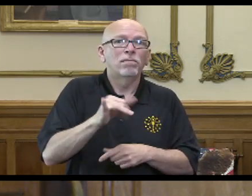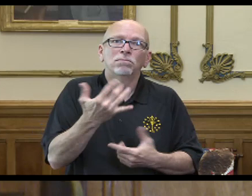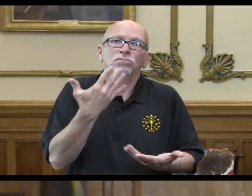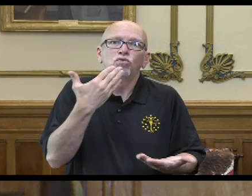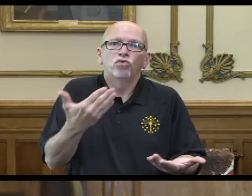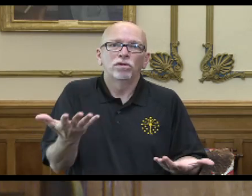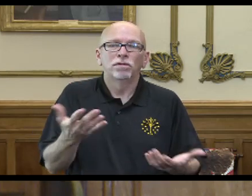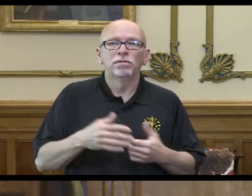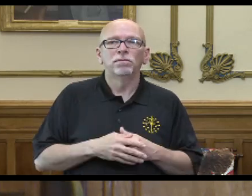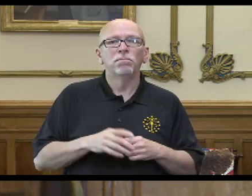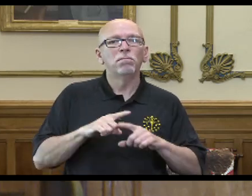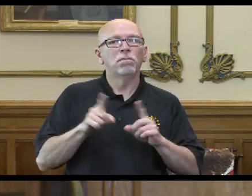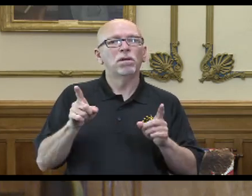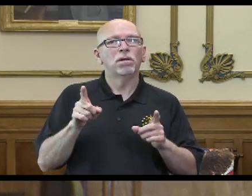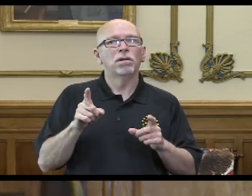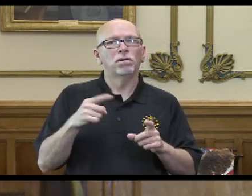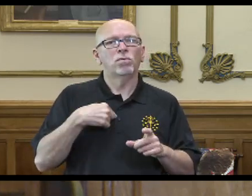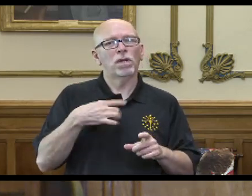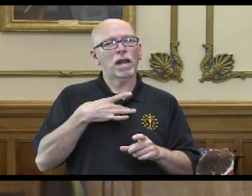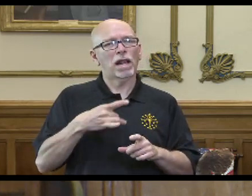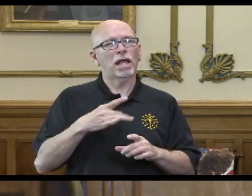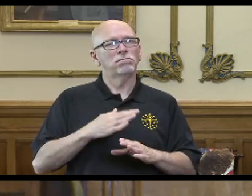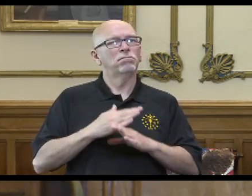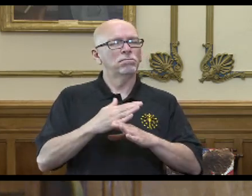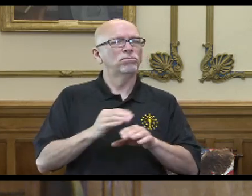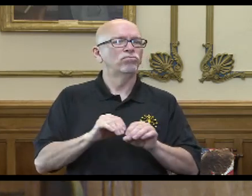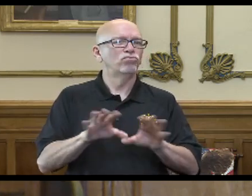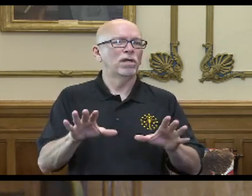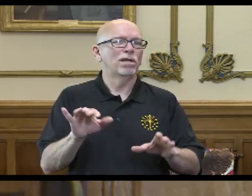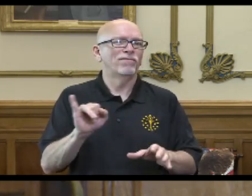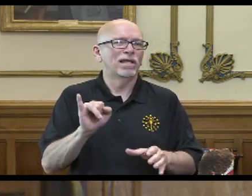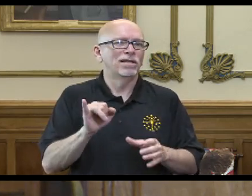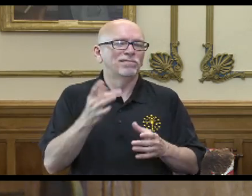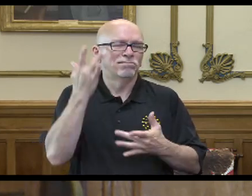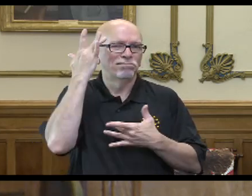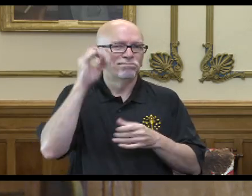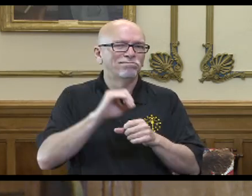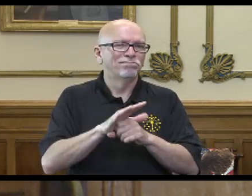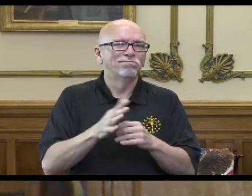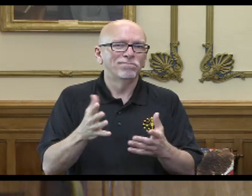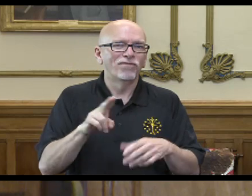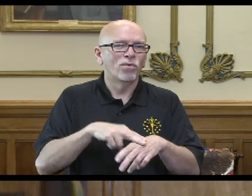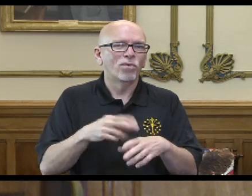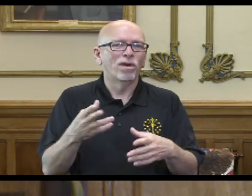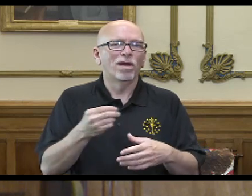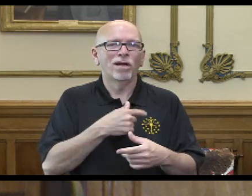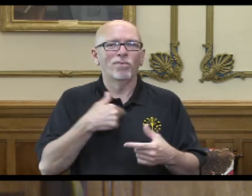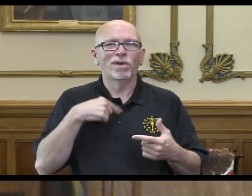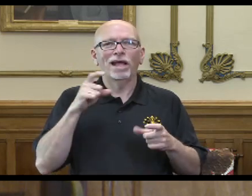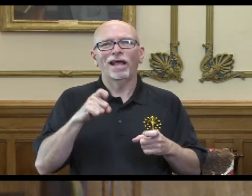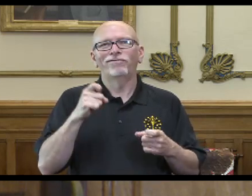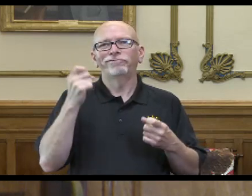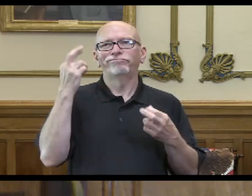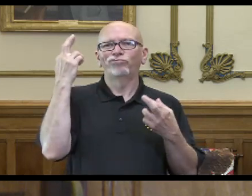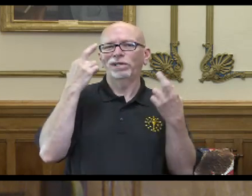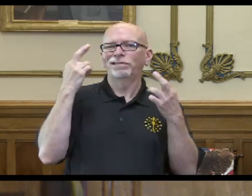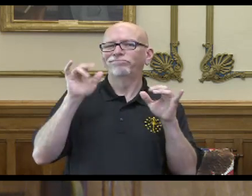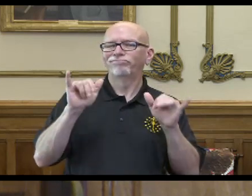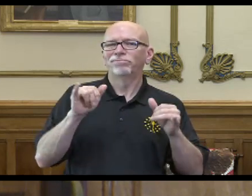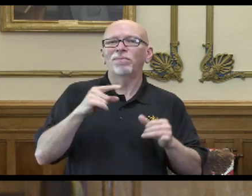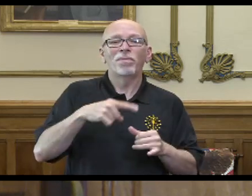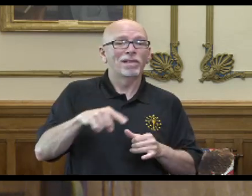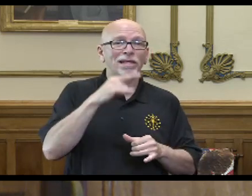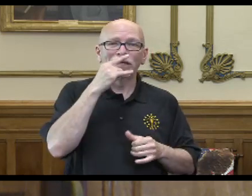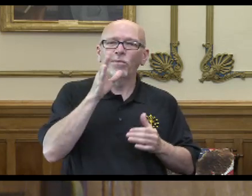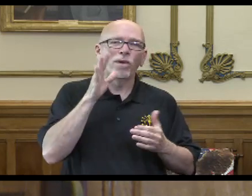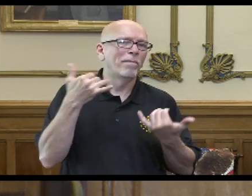thing. But we would like to prevent the spread of that infection as much as possible, and are very realistic about the fact that they are going to